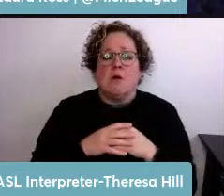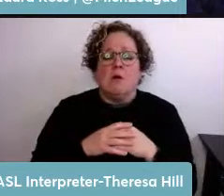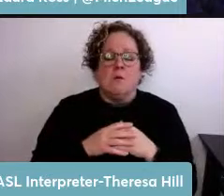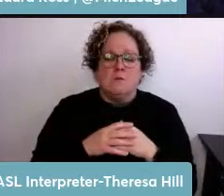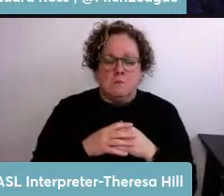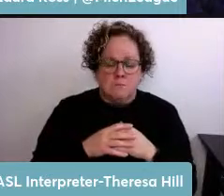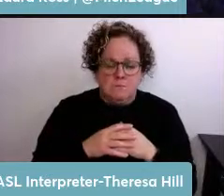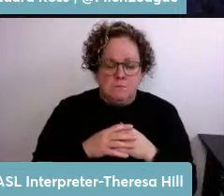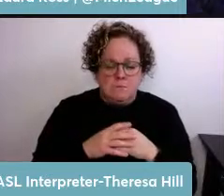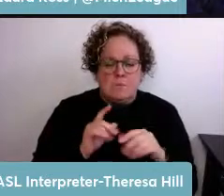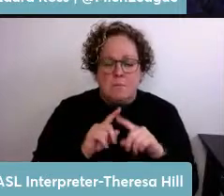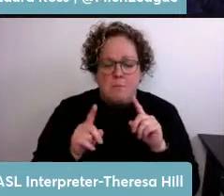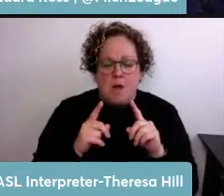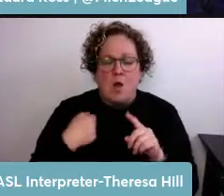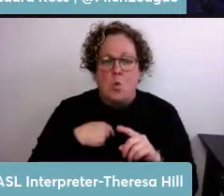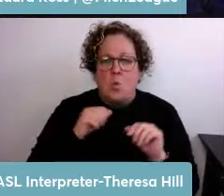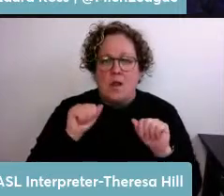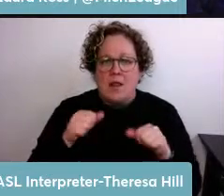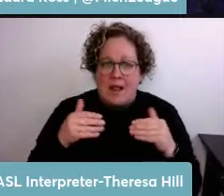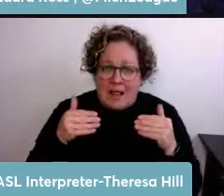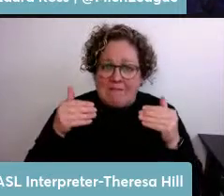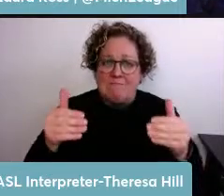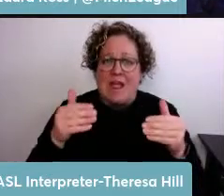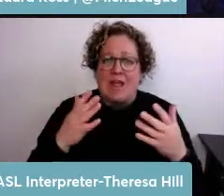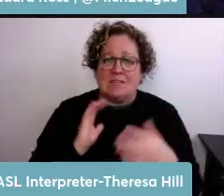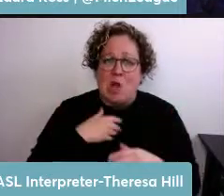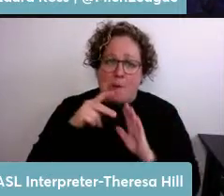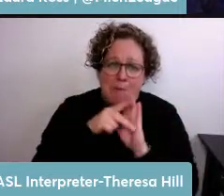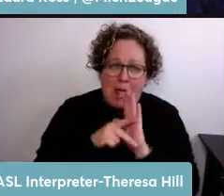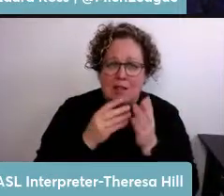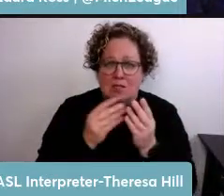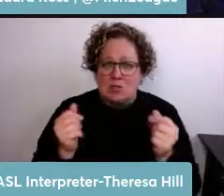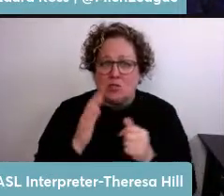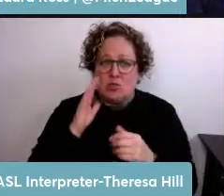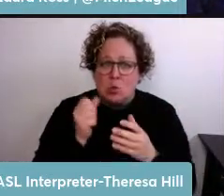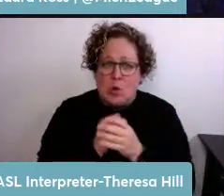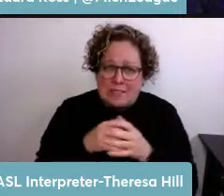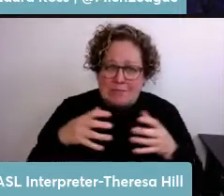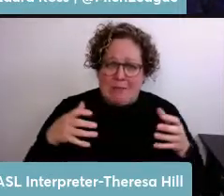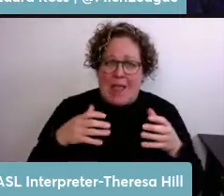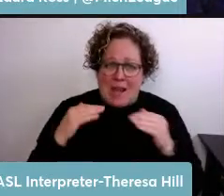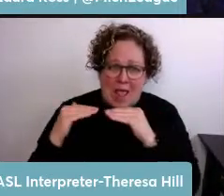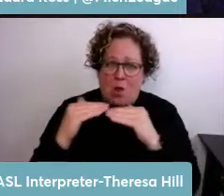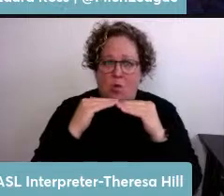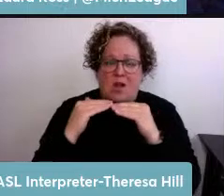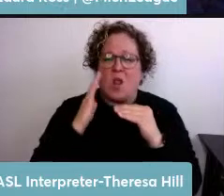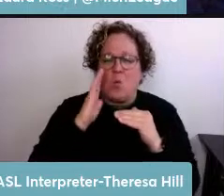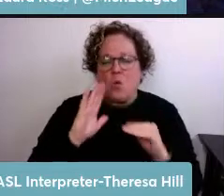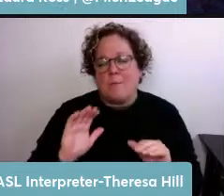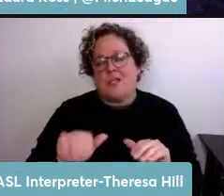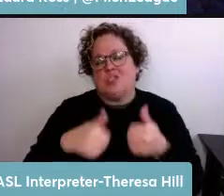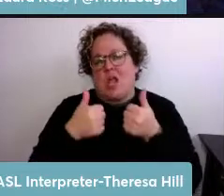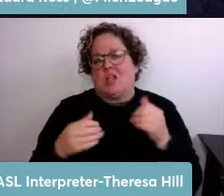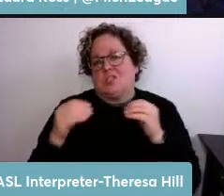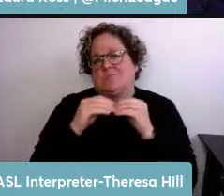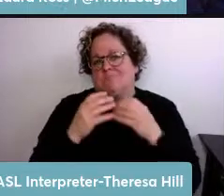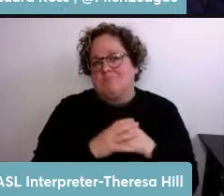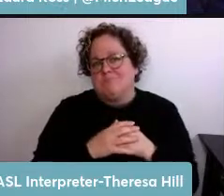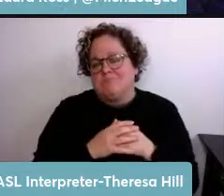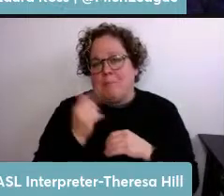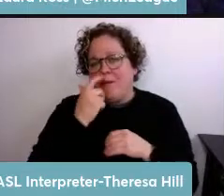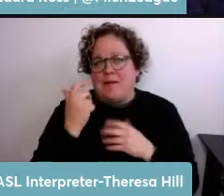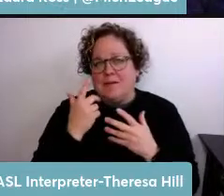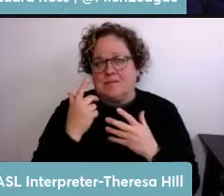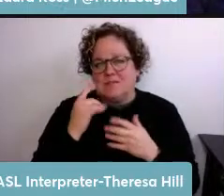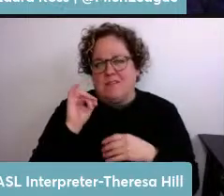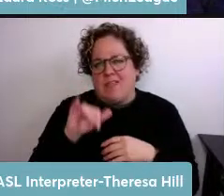these policy solutions that we believe will expand equity will be more challenging because of the ideological environment